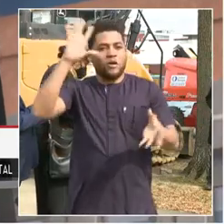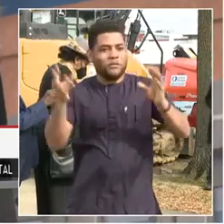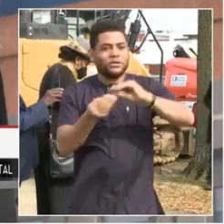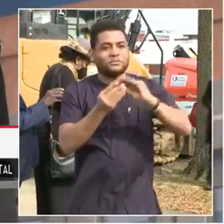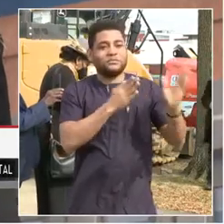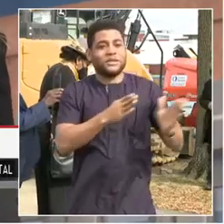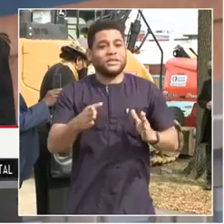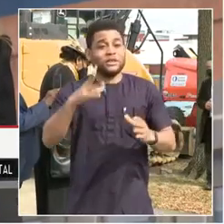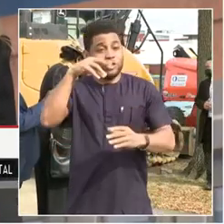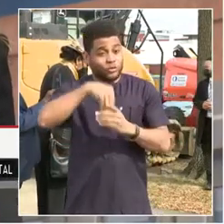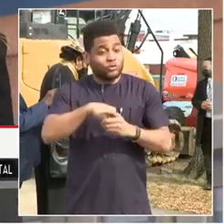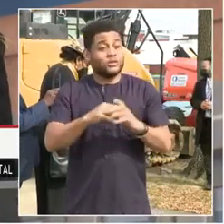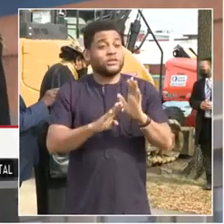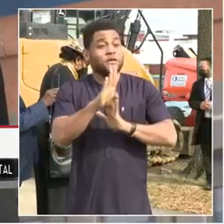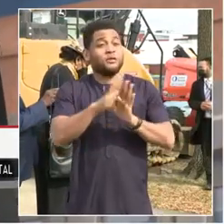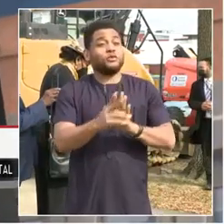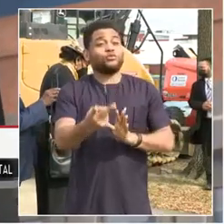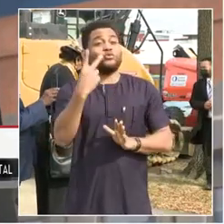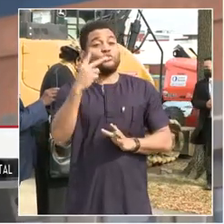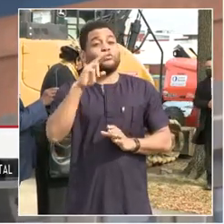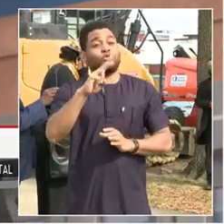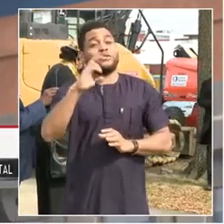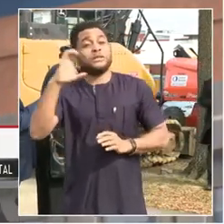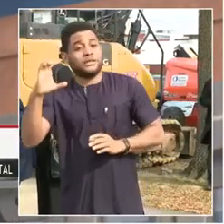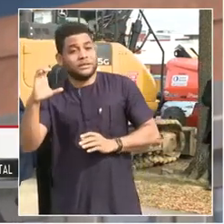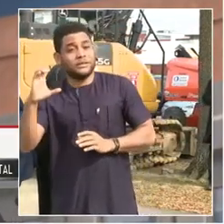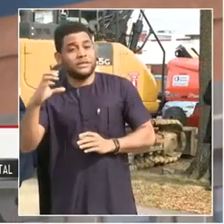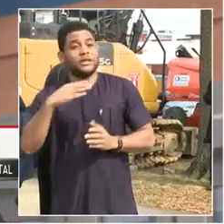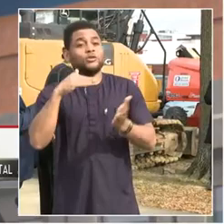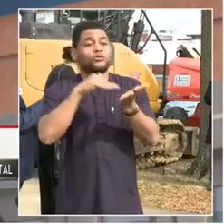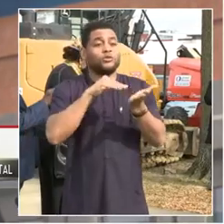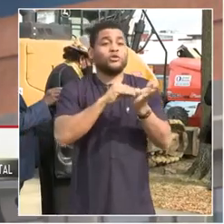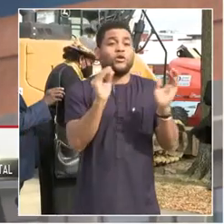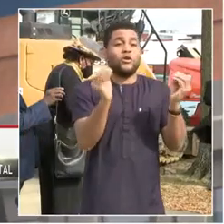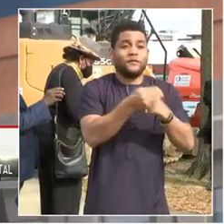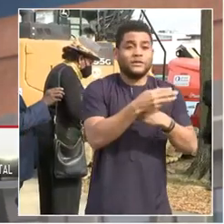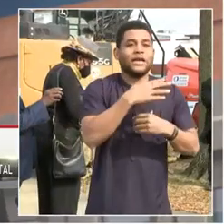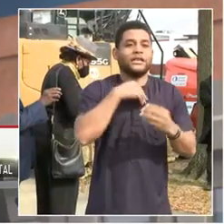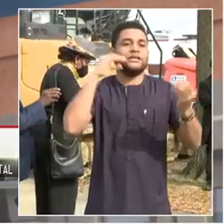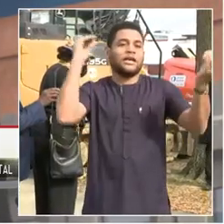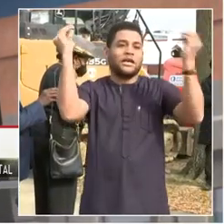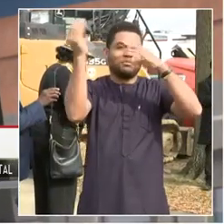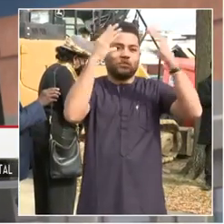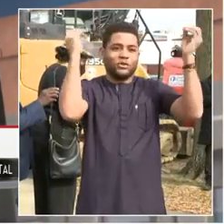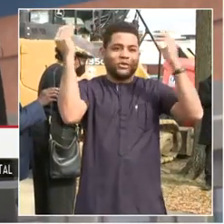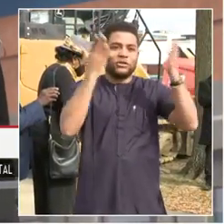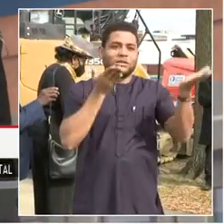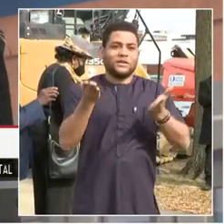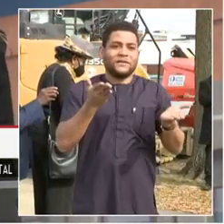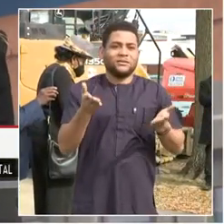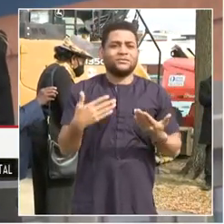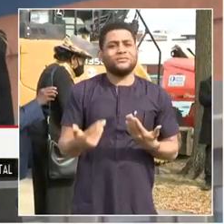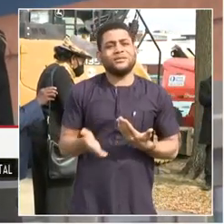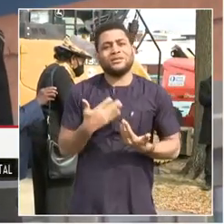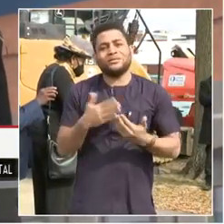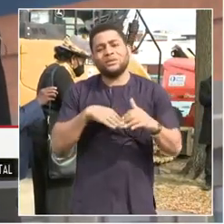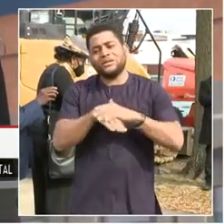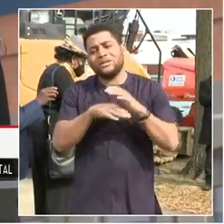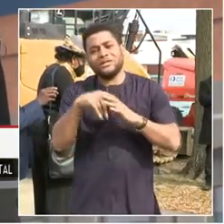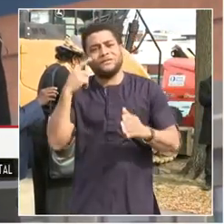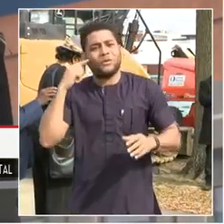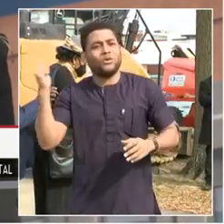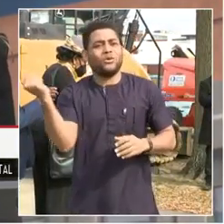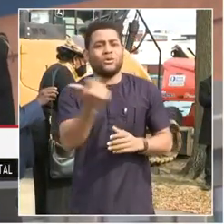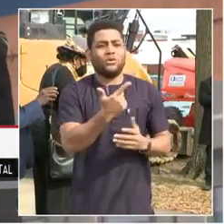urgent cares, physician offices, and ambulatory services that are easily accessible by all. Far too